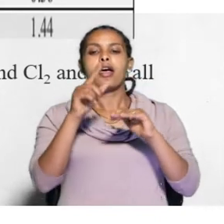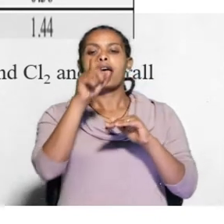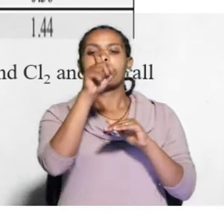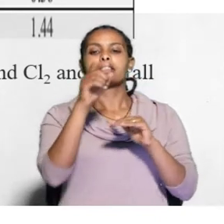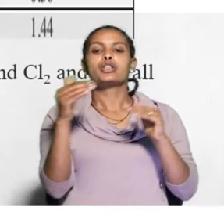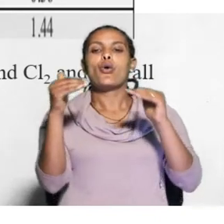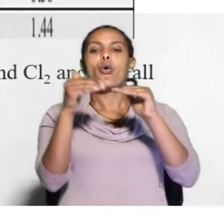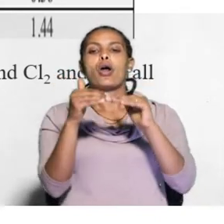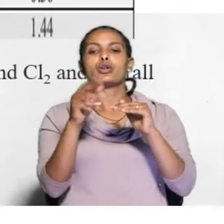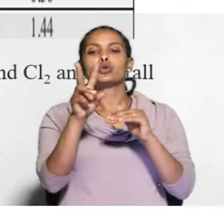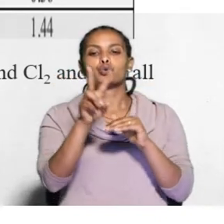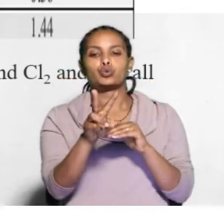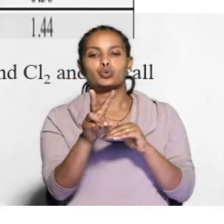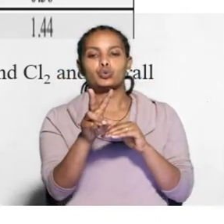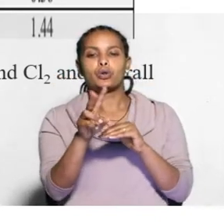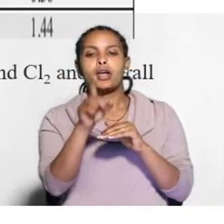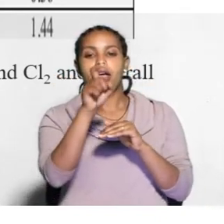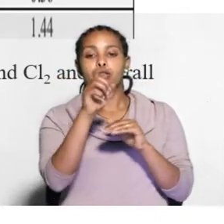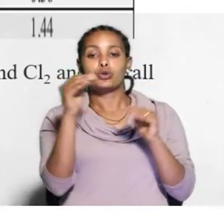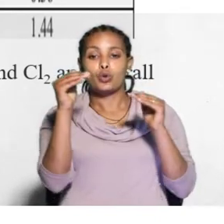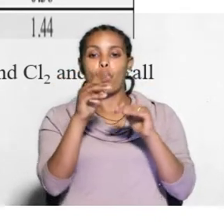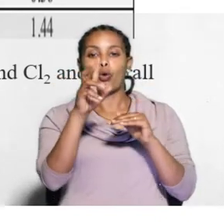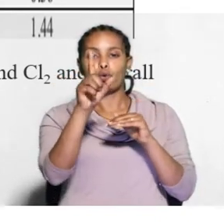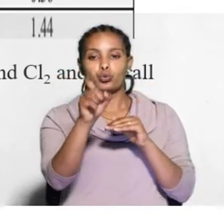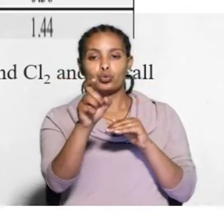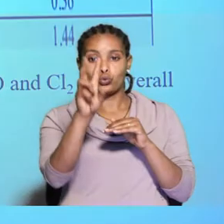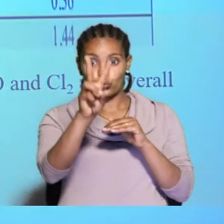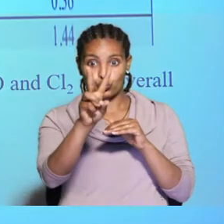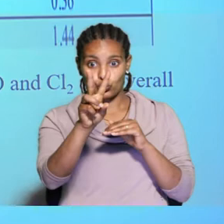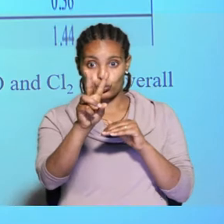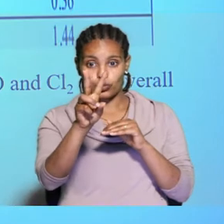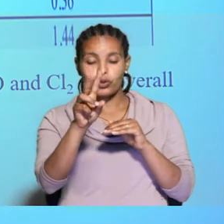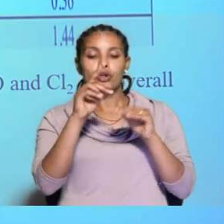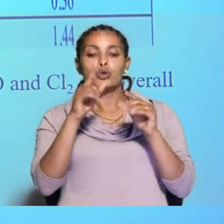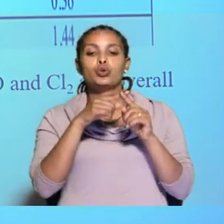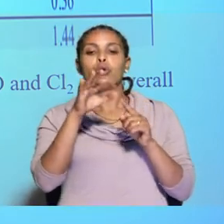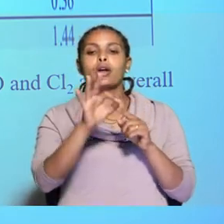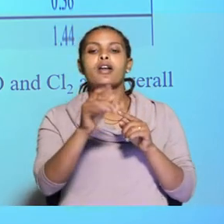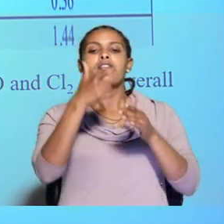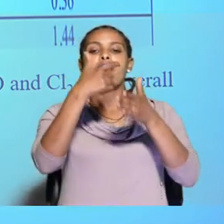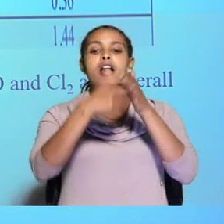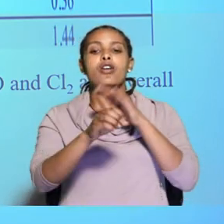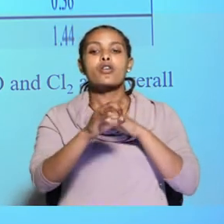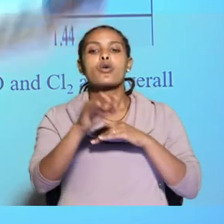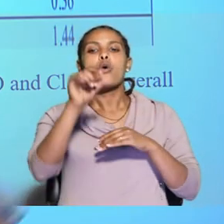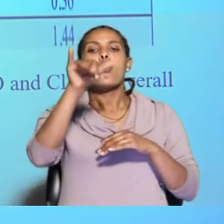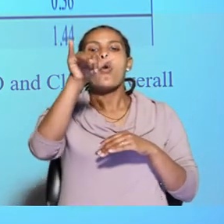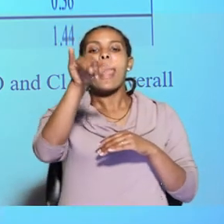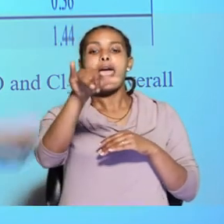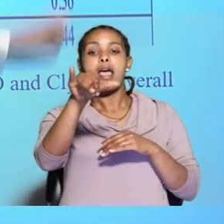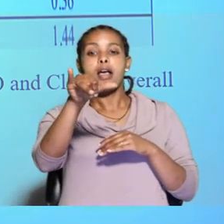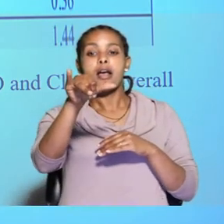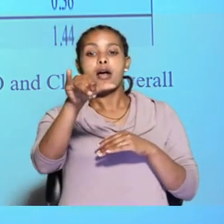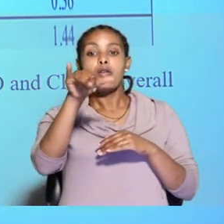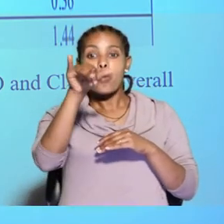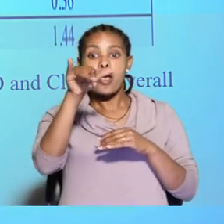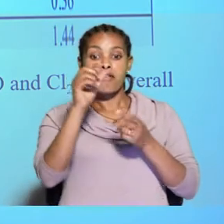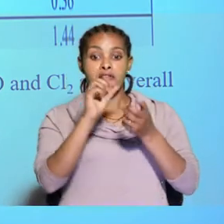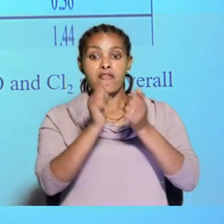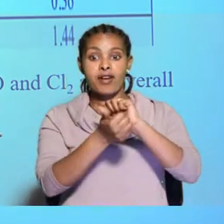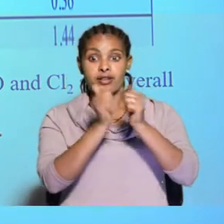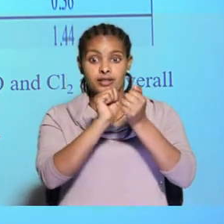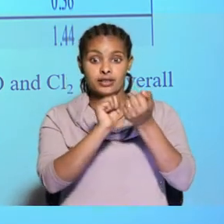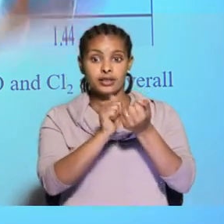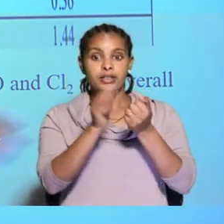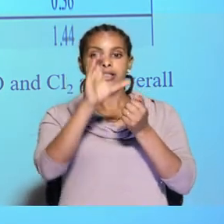equal to x equal to to get the value of y body concentration